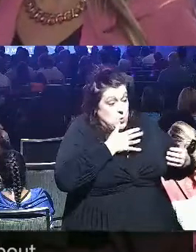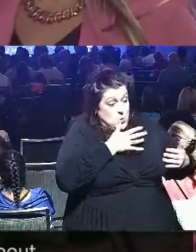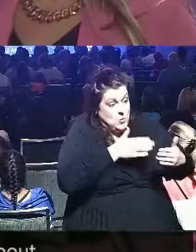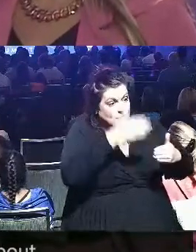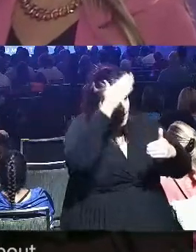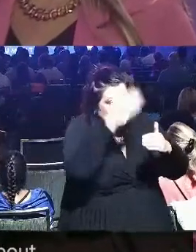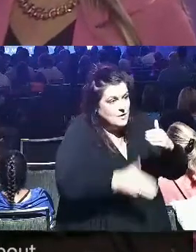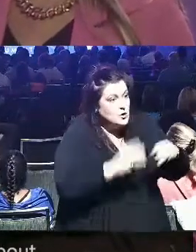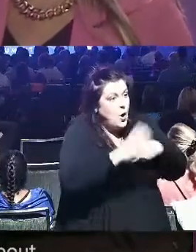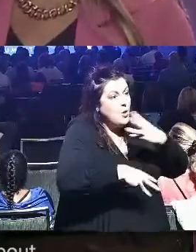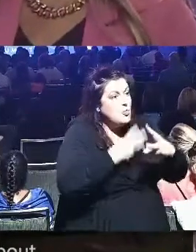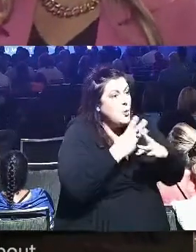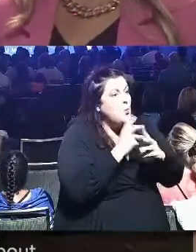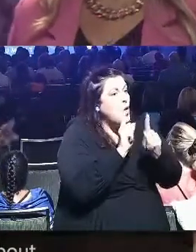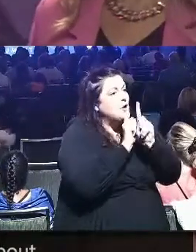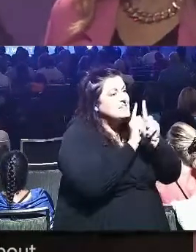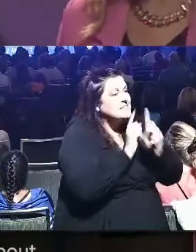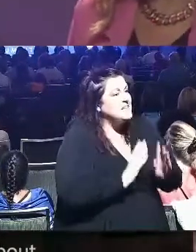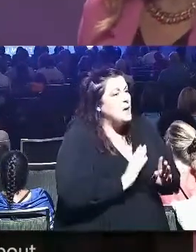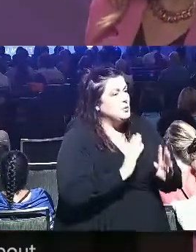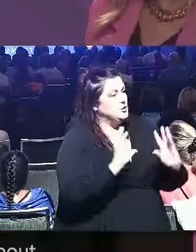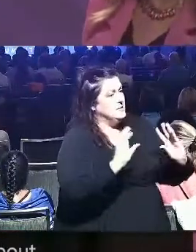World Discipleship Summit. Amen.